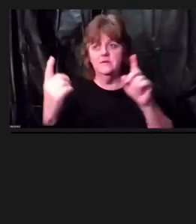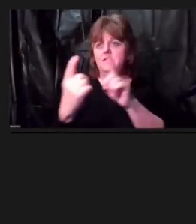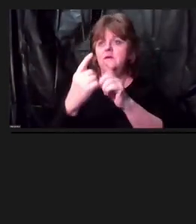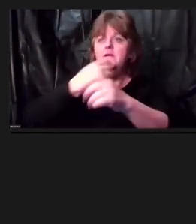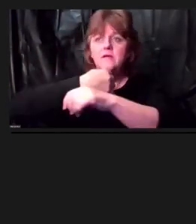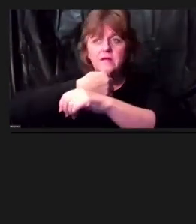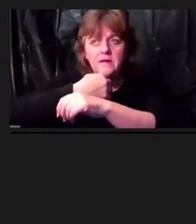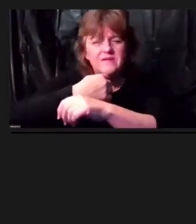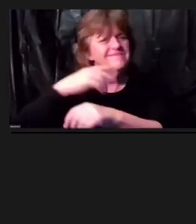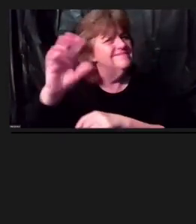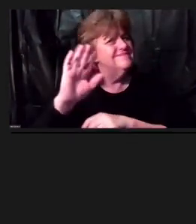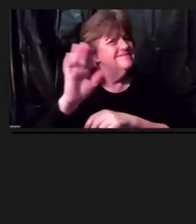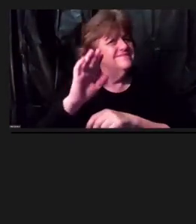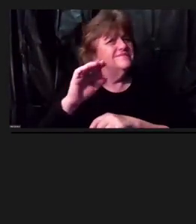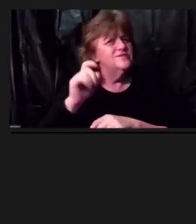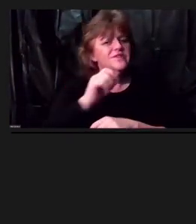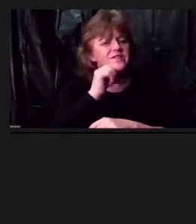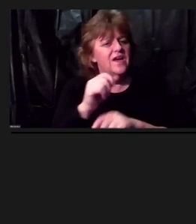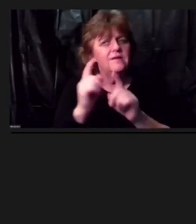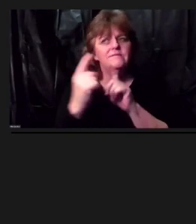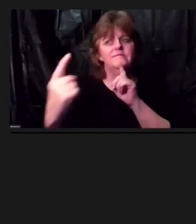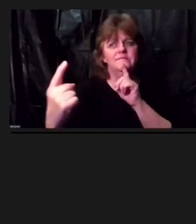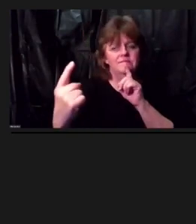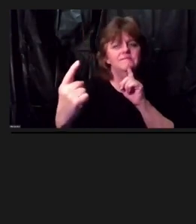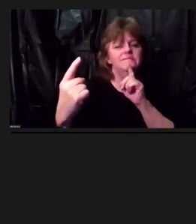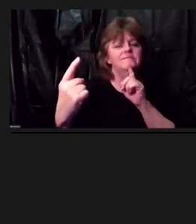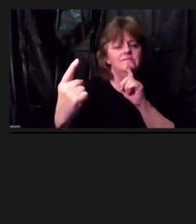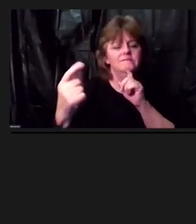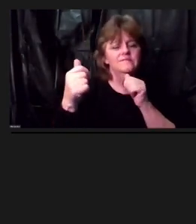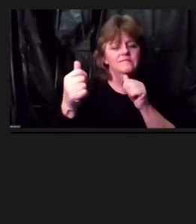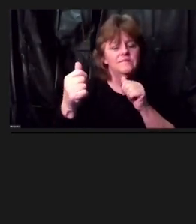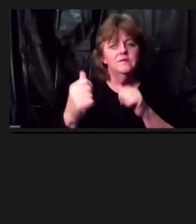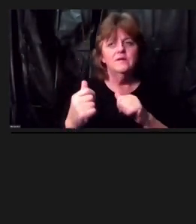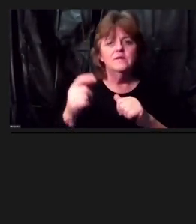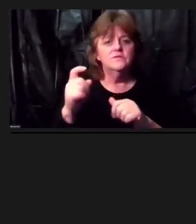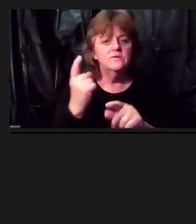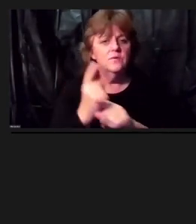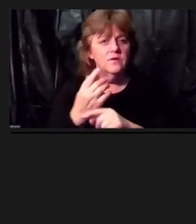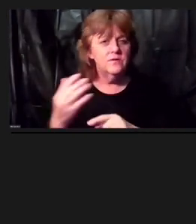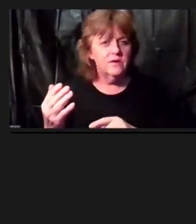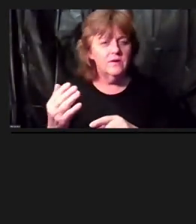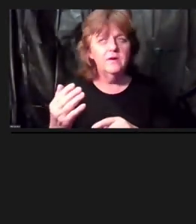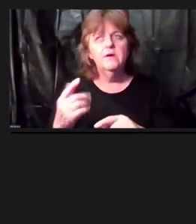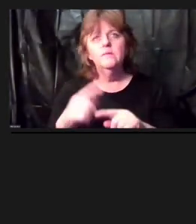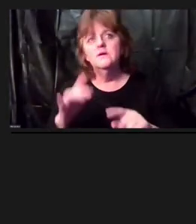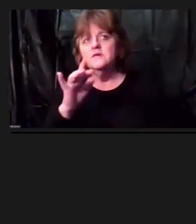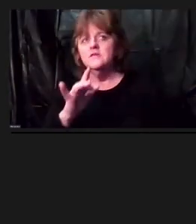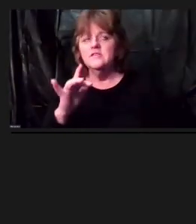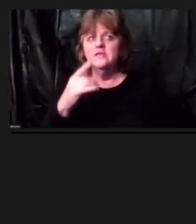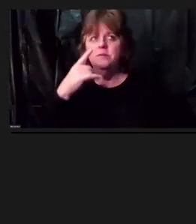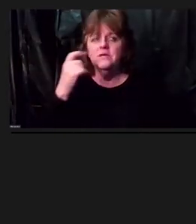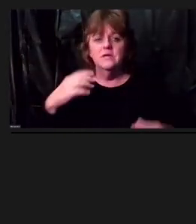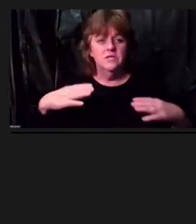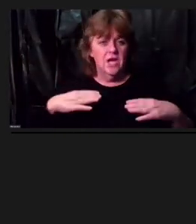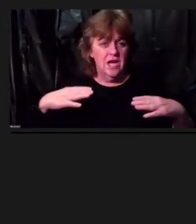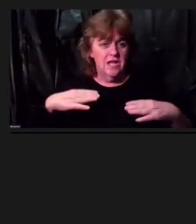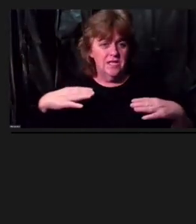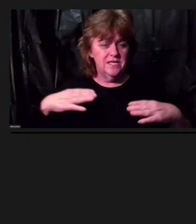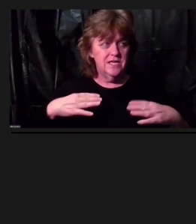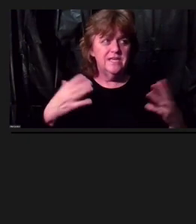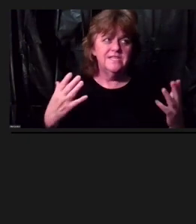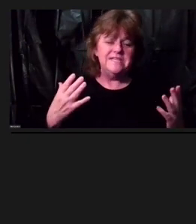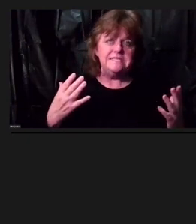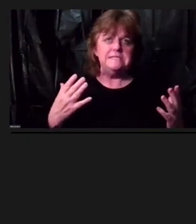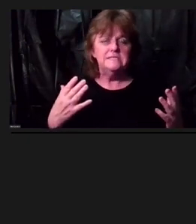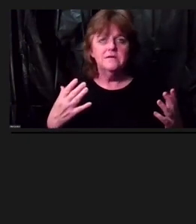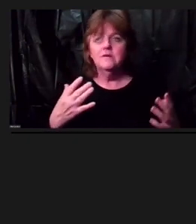social distancing thing. So let's keep doing the right thing. Part of this is, unfortunately, the holidays coming. Not that they're unfortunate, but, you